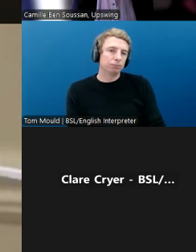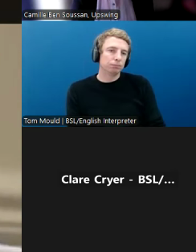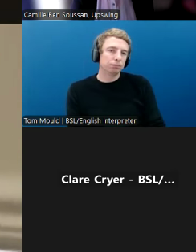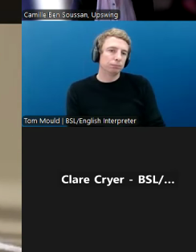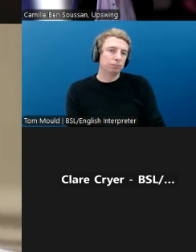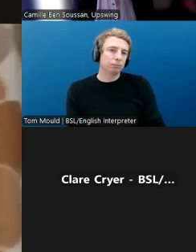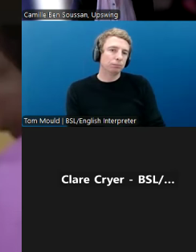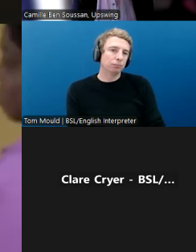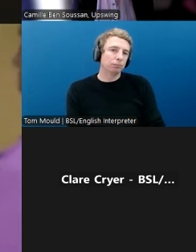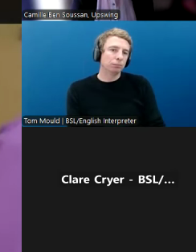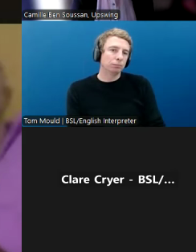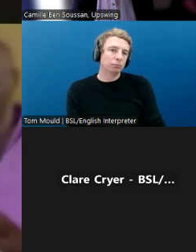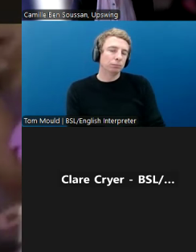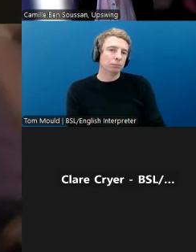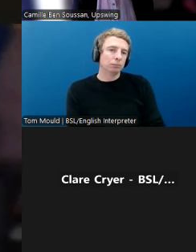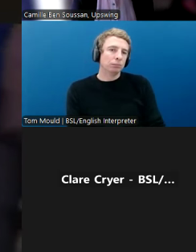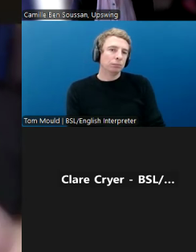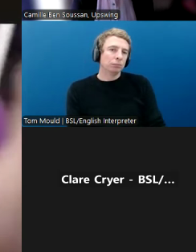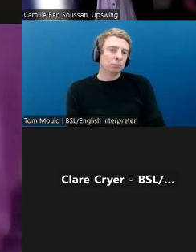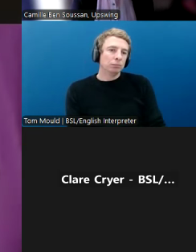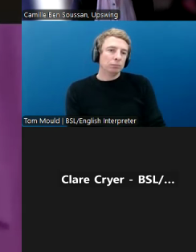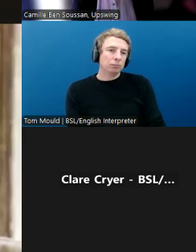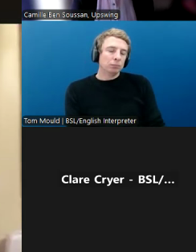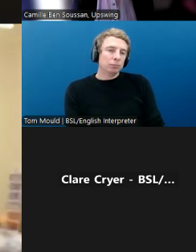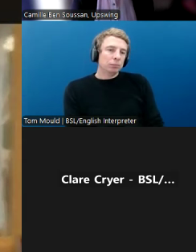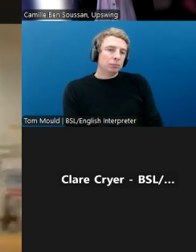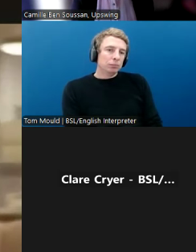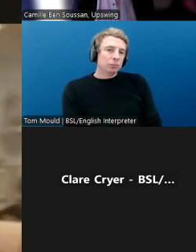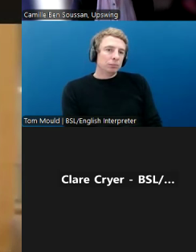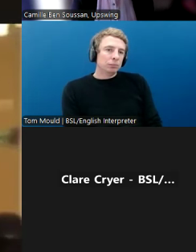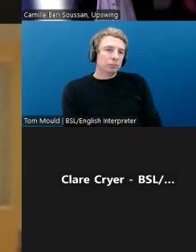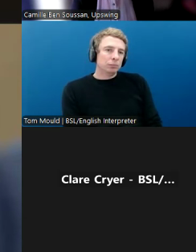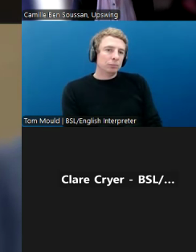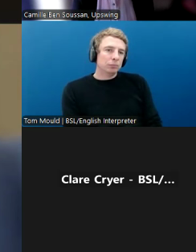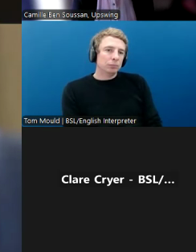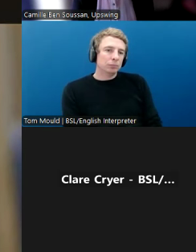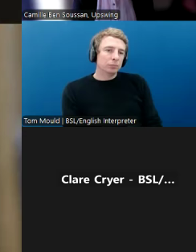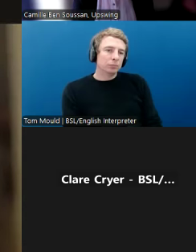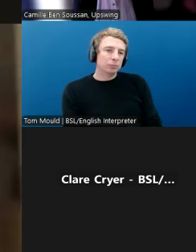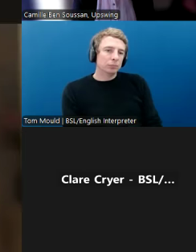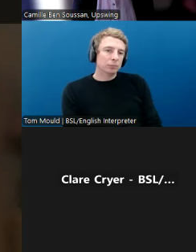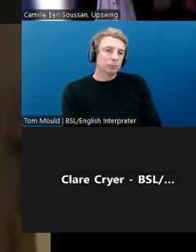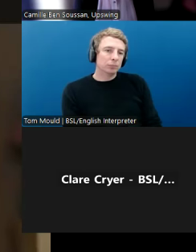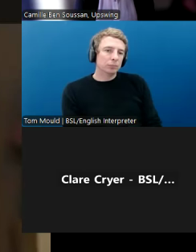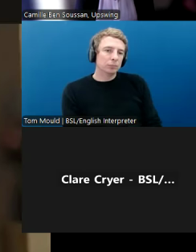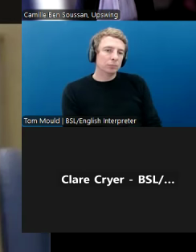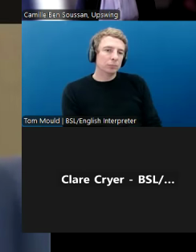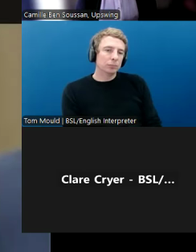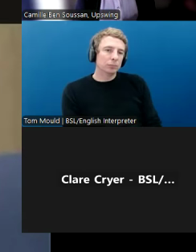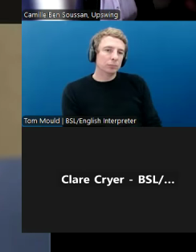responding. Upswing worked with Anchor Hanover, Excel Care, and Bupa care homes across London and the South